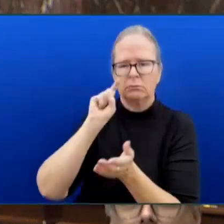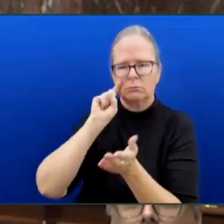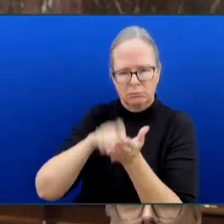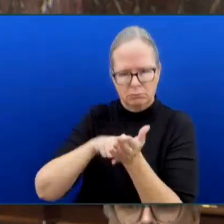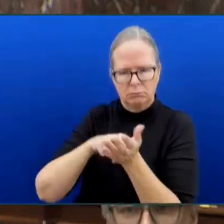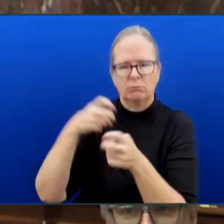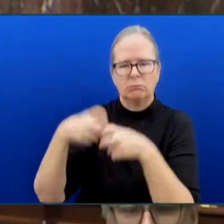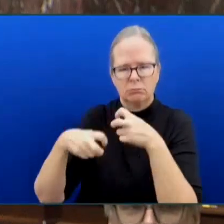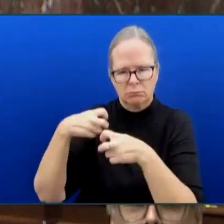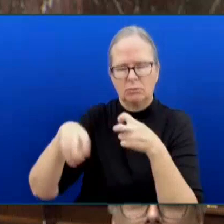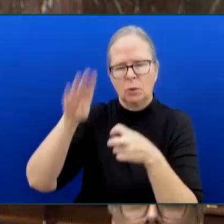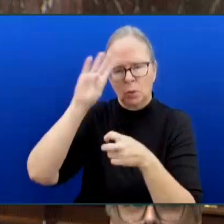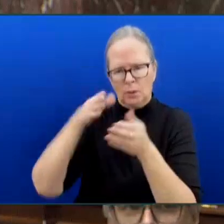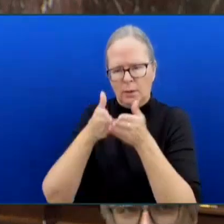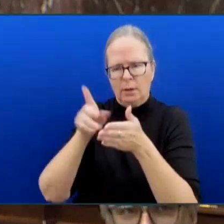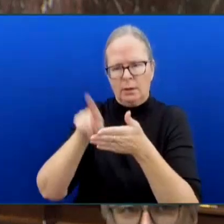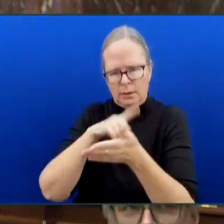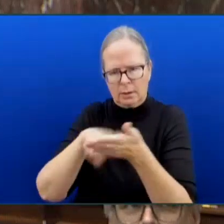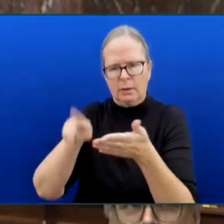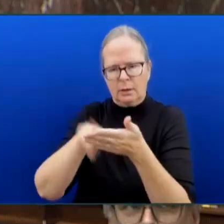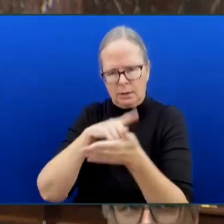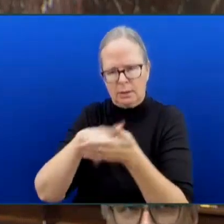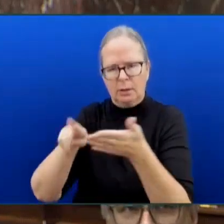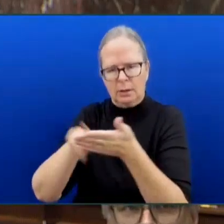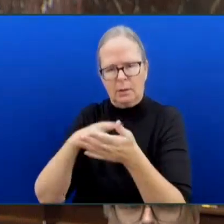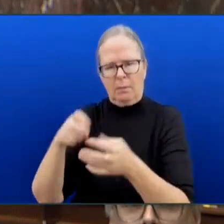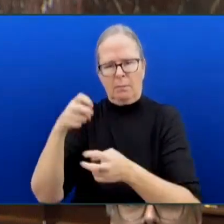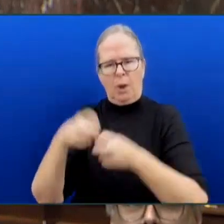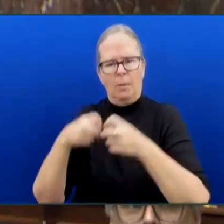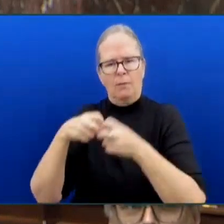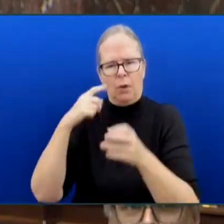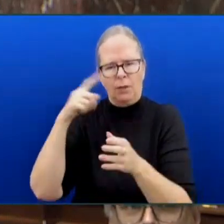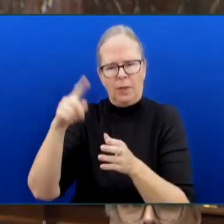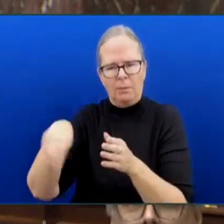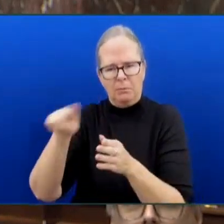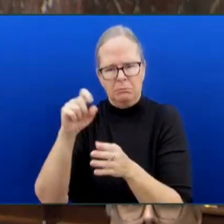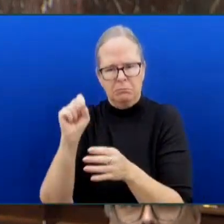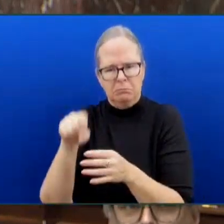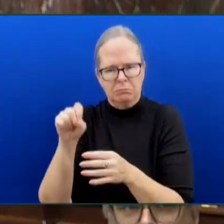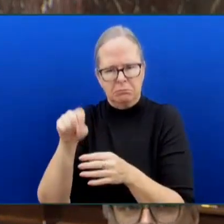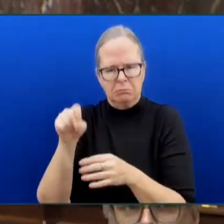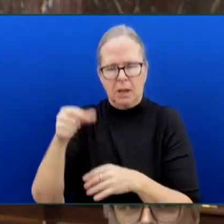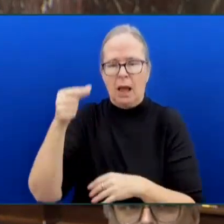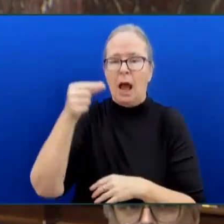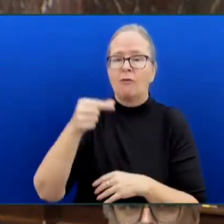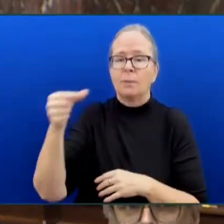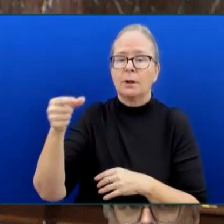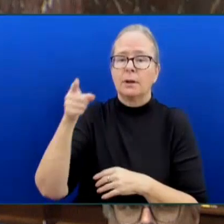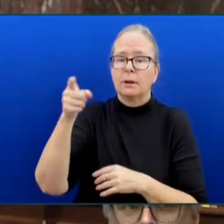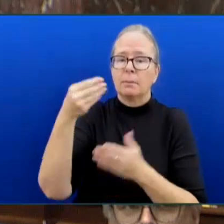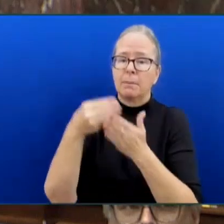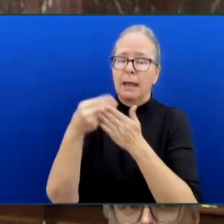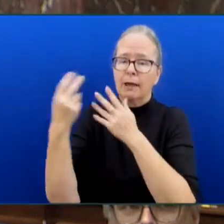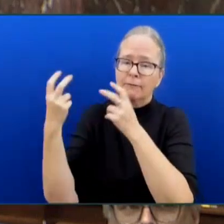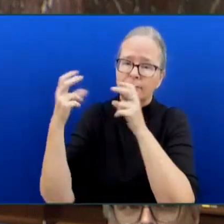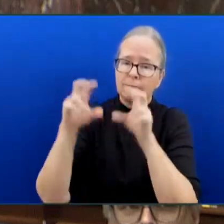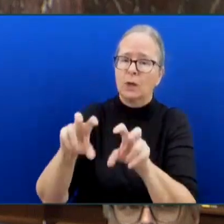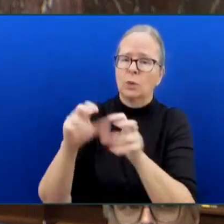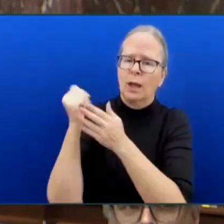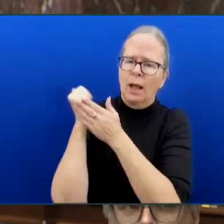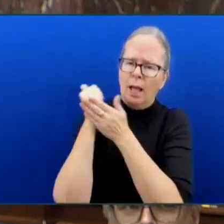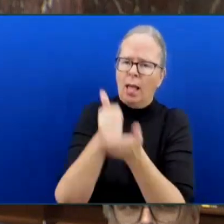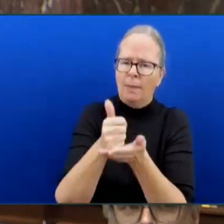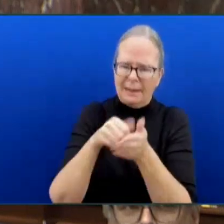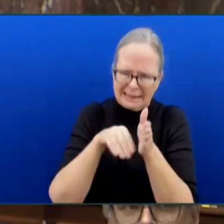this government stands ready, willing, and able to finance plans to recover the company from the HR problems they experienced that were related to